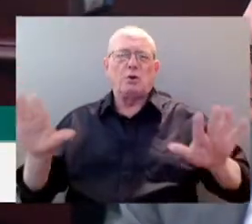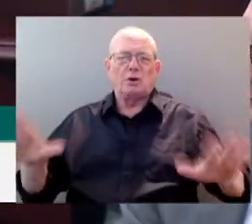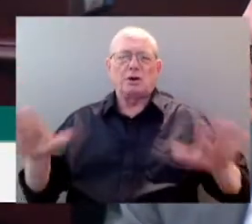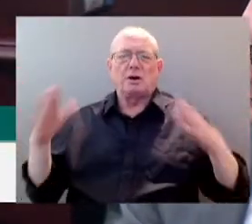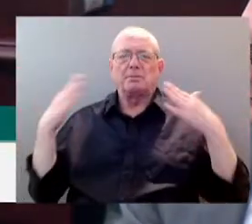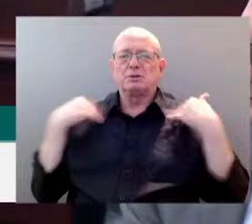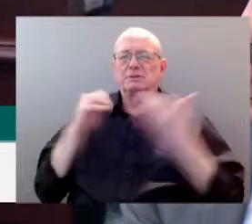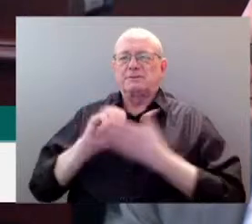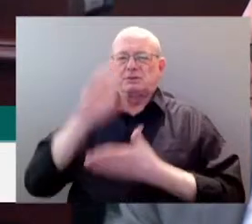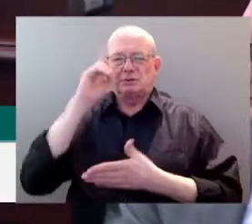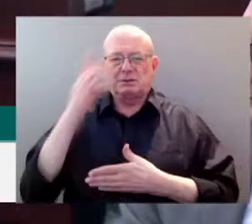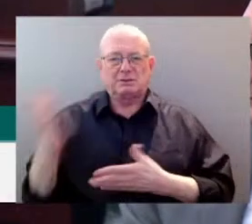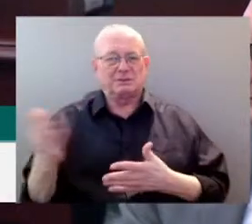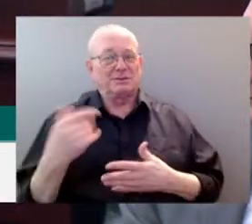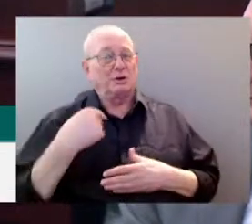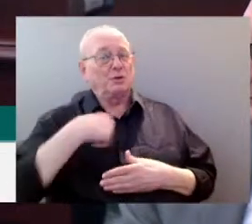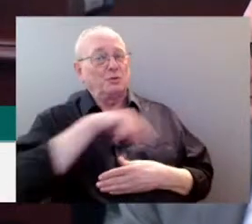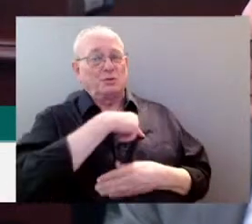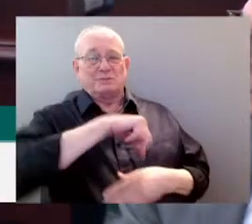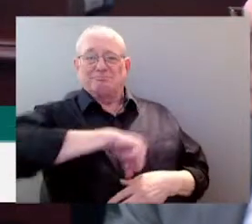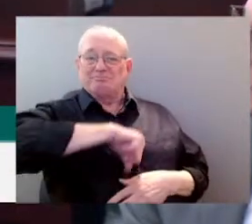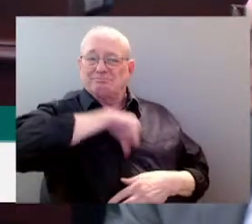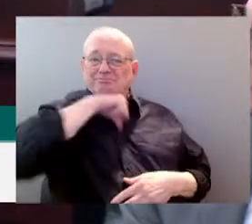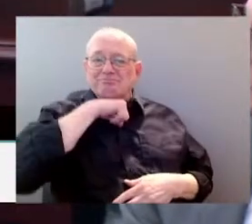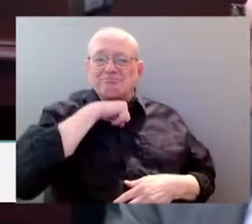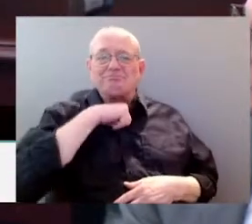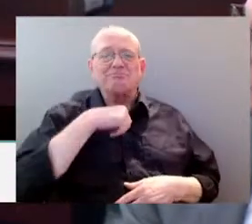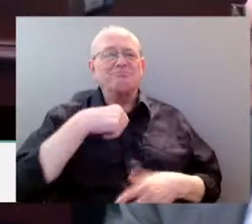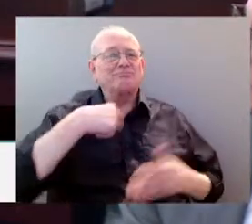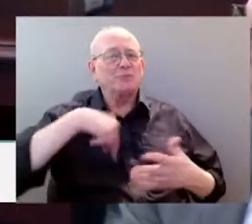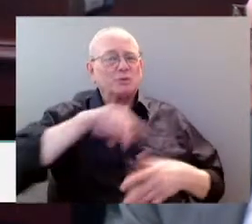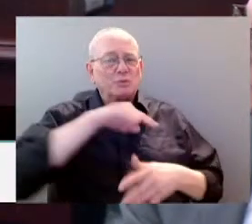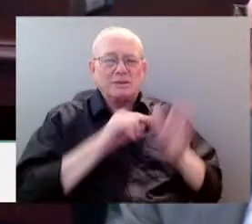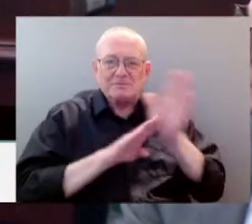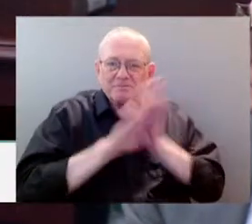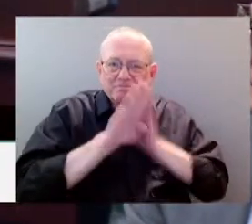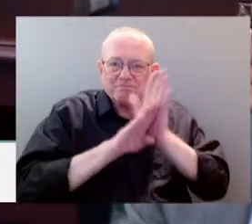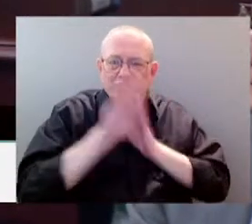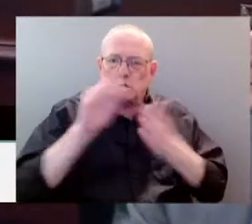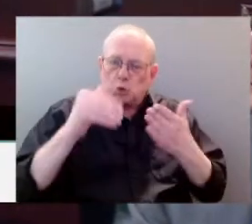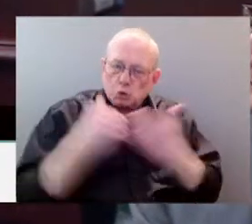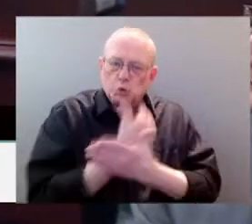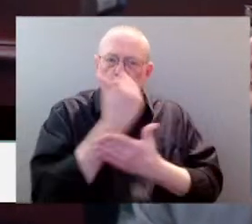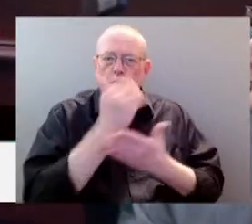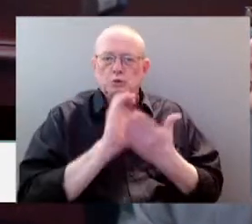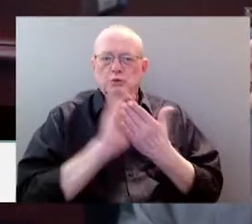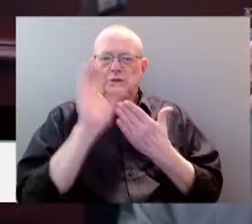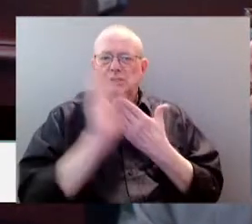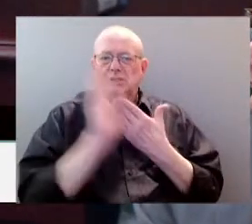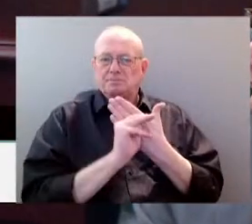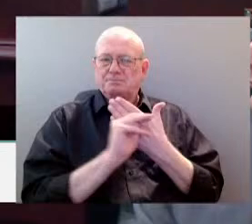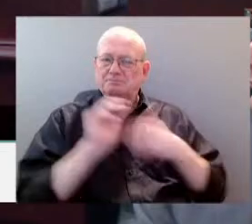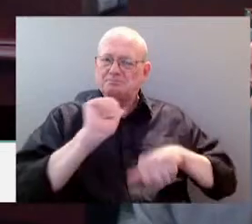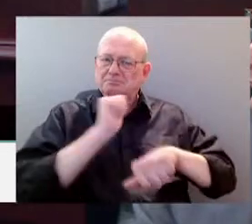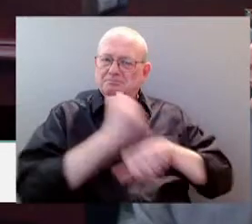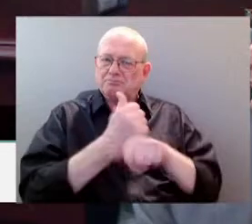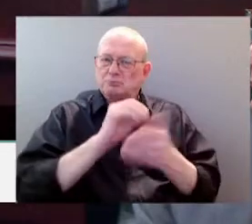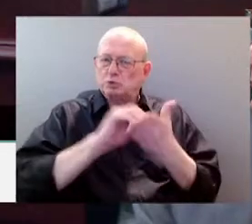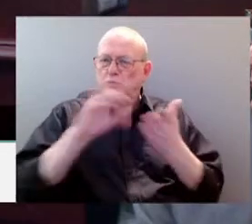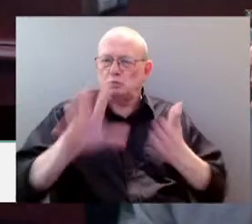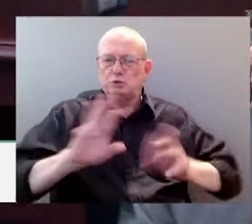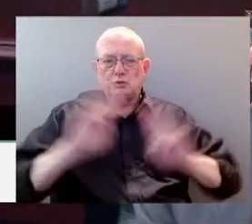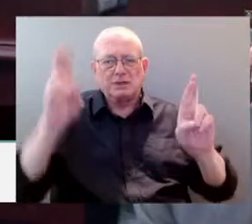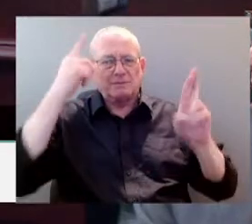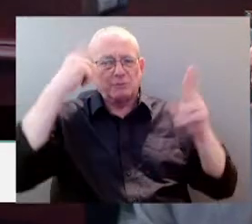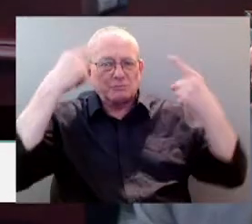developing a new modern and robust uh curriculum to help ensure we uh set our students up for success and we will do that Mr Speaker